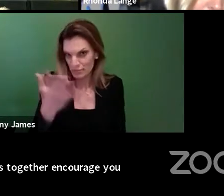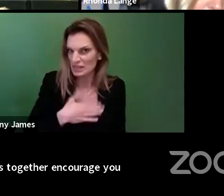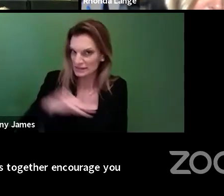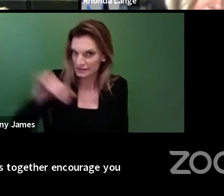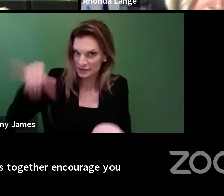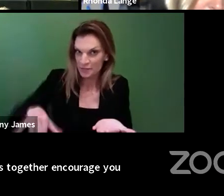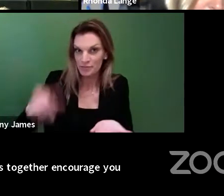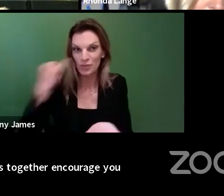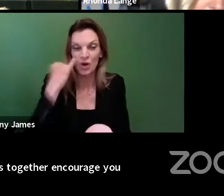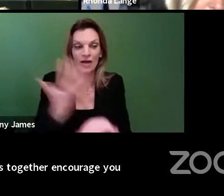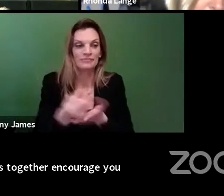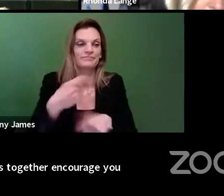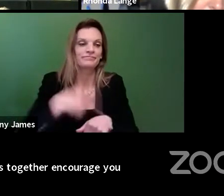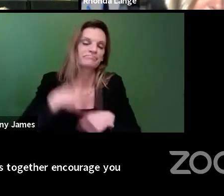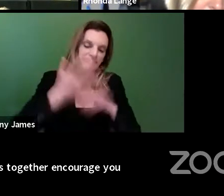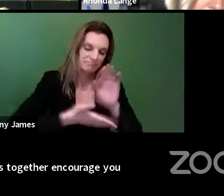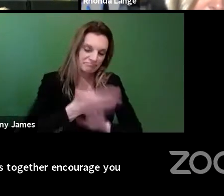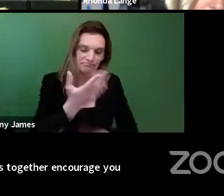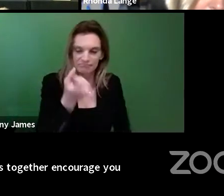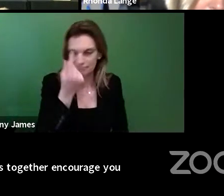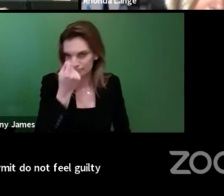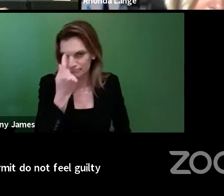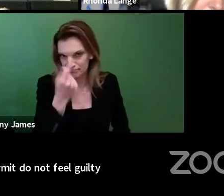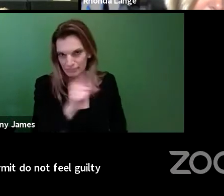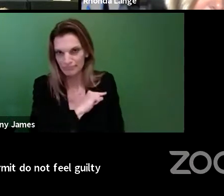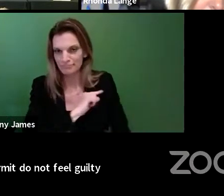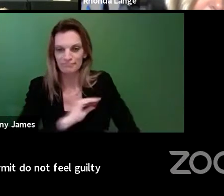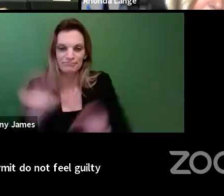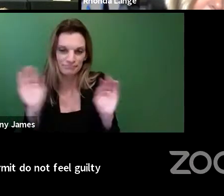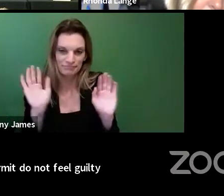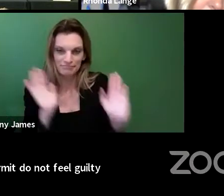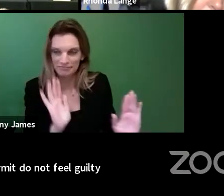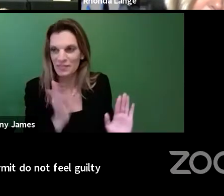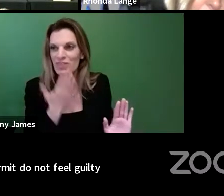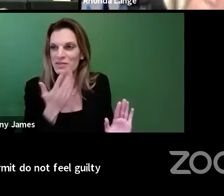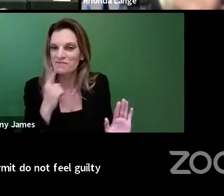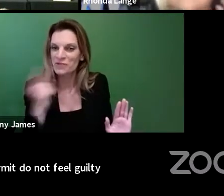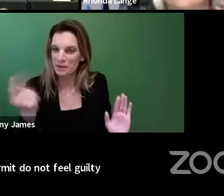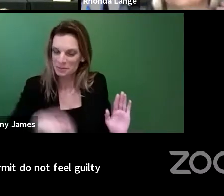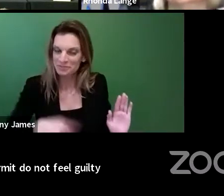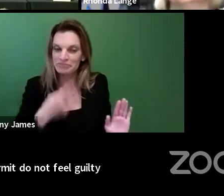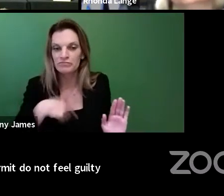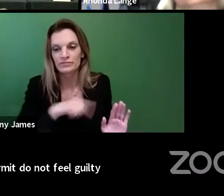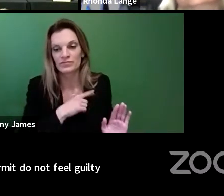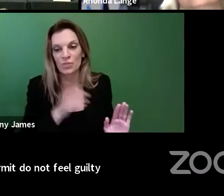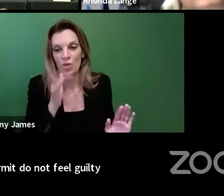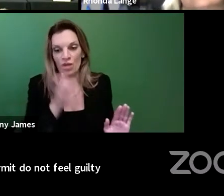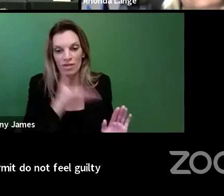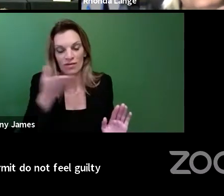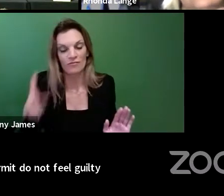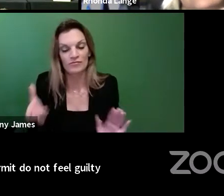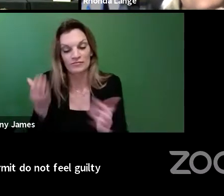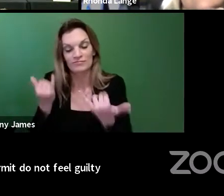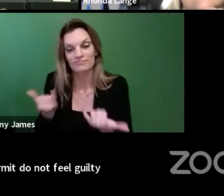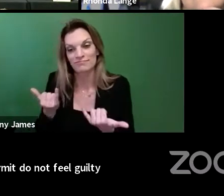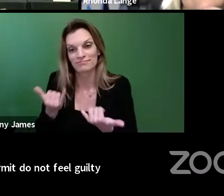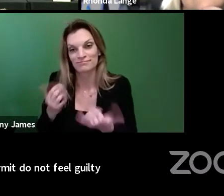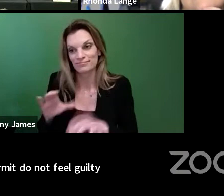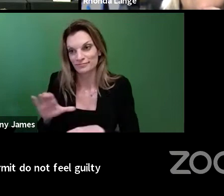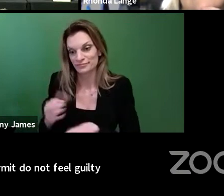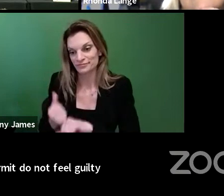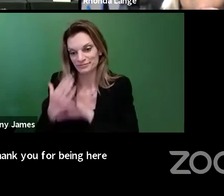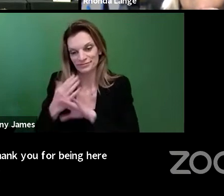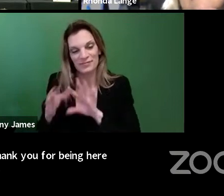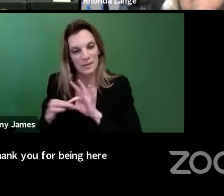feel guilty if you have to politely leave. We thank you for being here, but we are going to move to our remote public